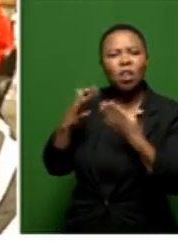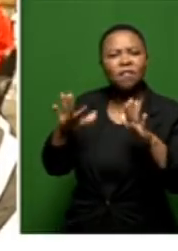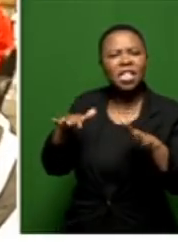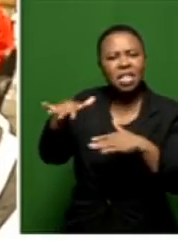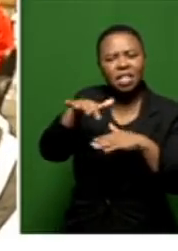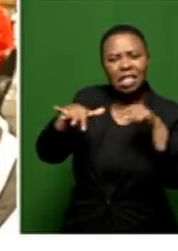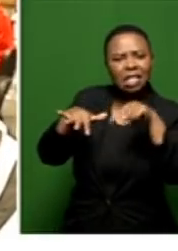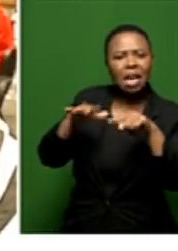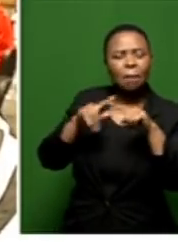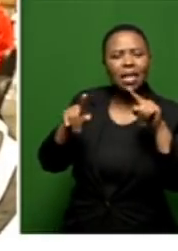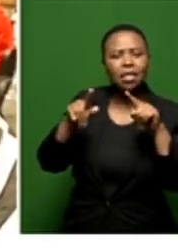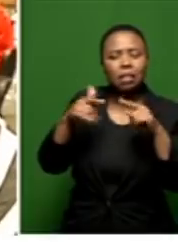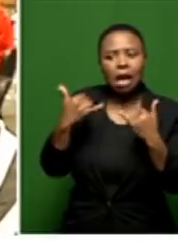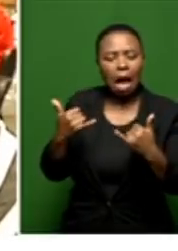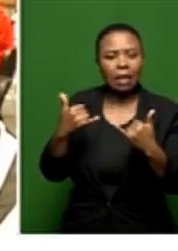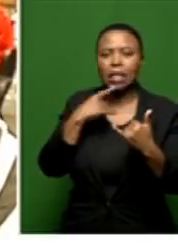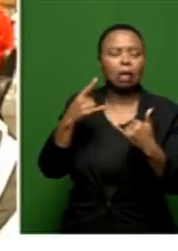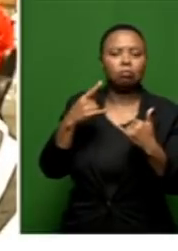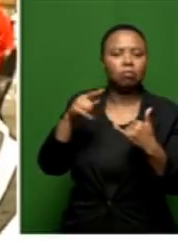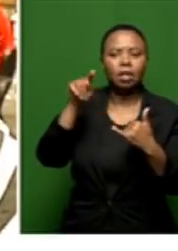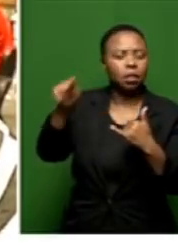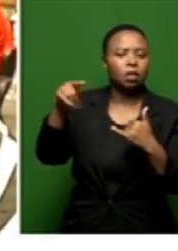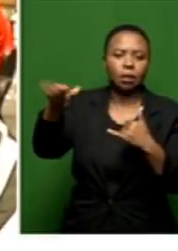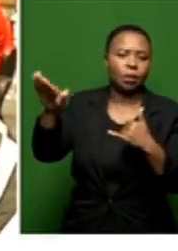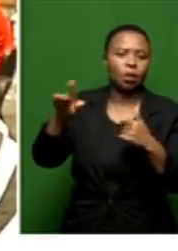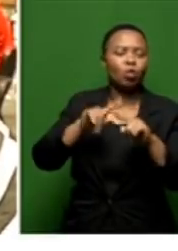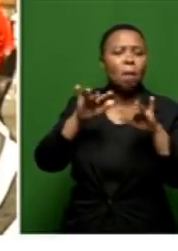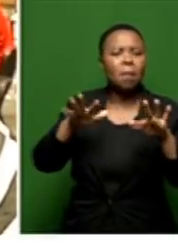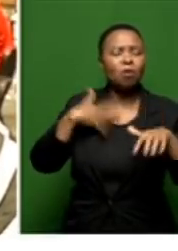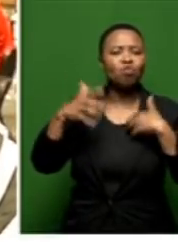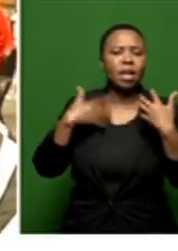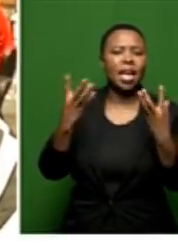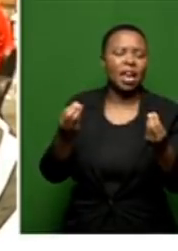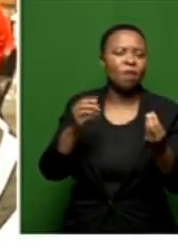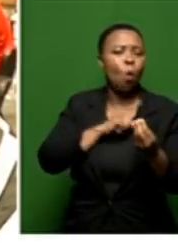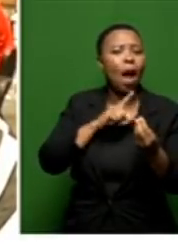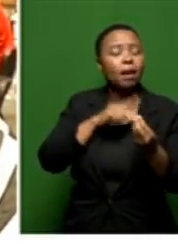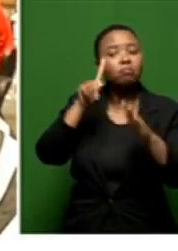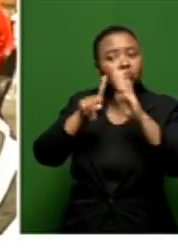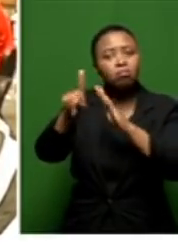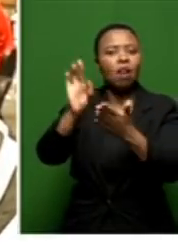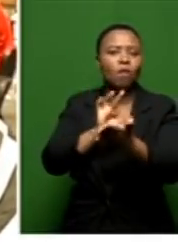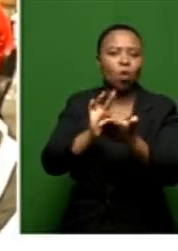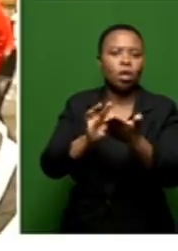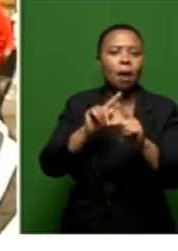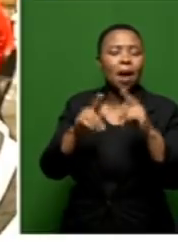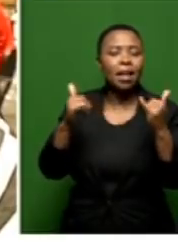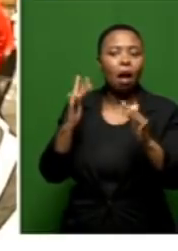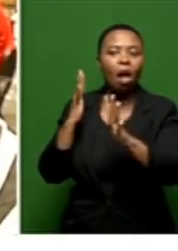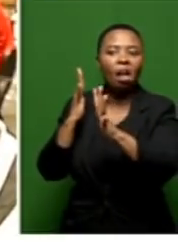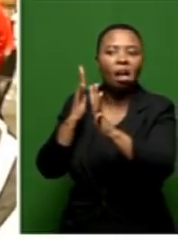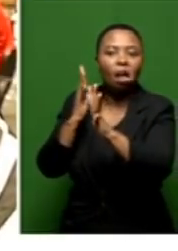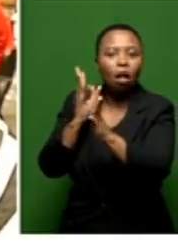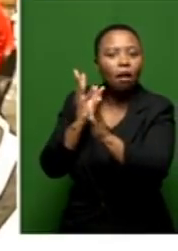we're going to see a significant number of people who are disgruntled because they did go out and try and vote. And now that we're sitting with such a low